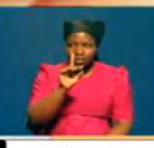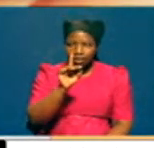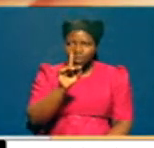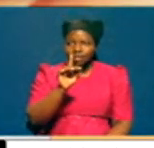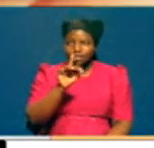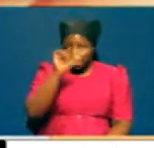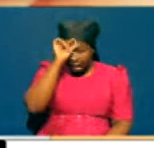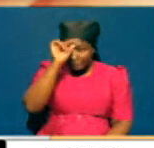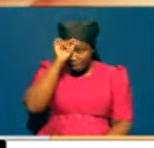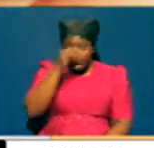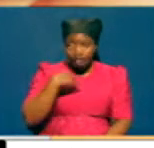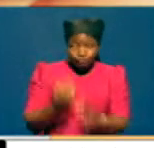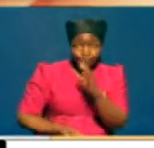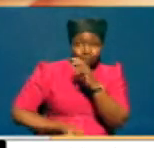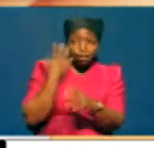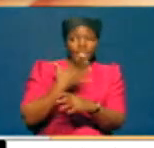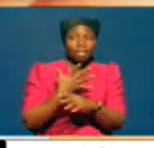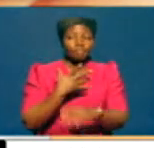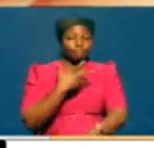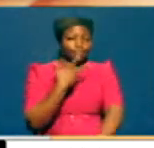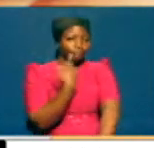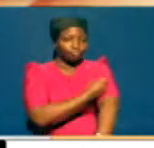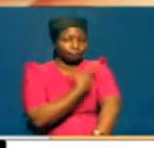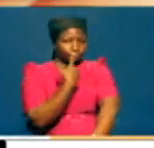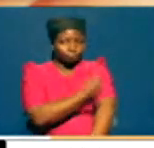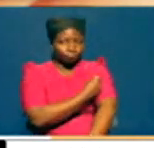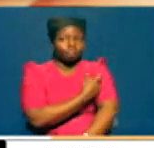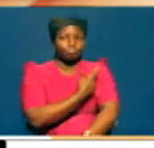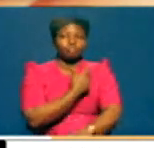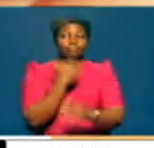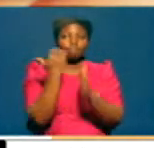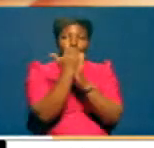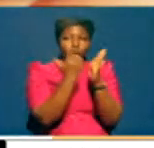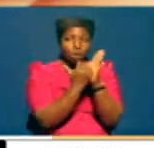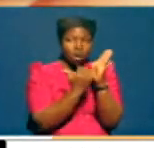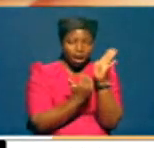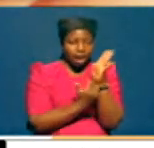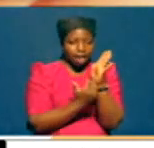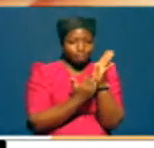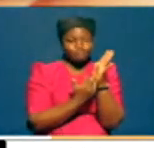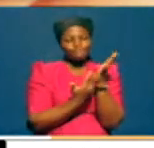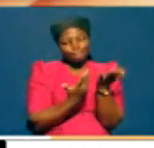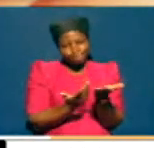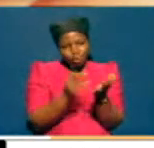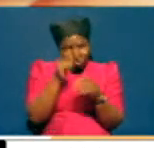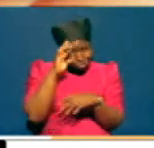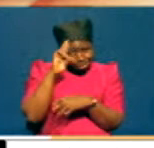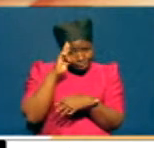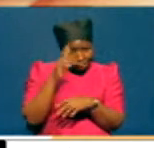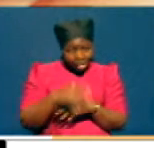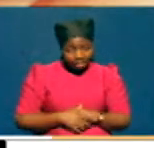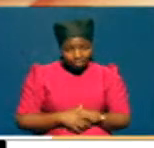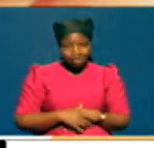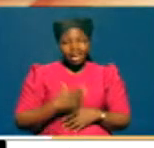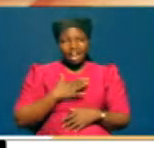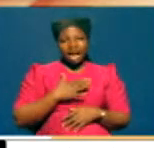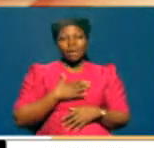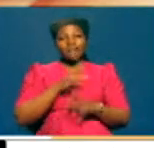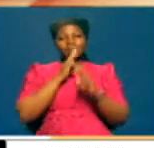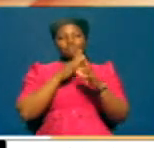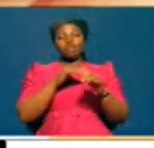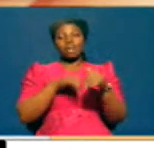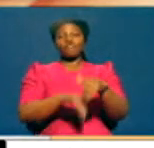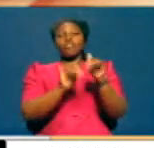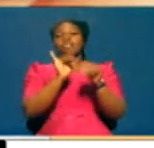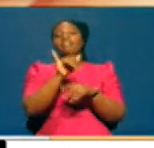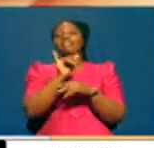mass vaccination program, and our reporter Safin Achieng Ouma is currently following it out. Safin, what's the